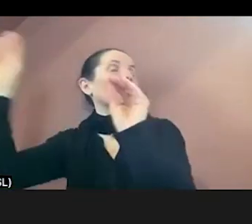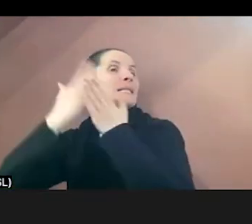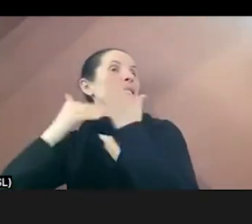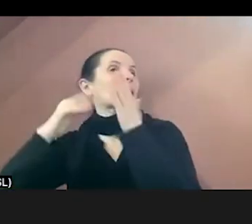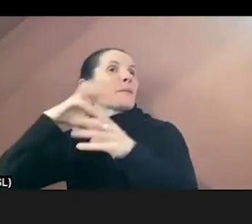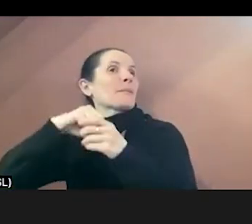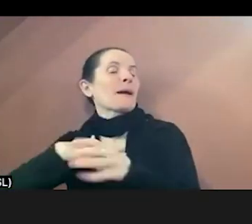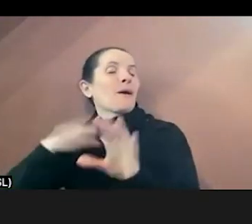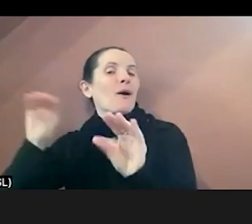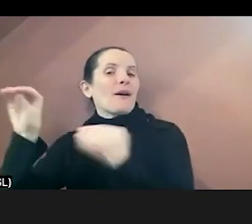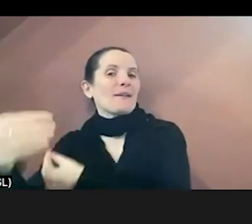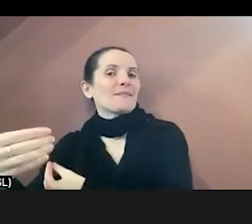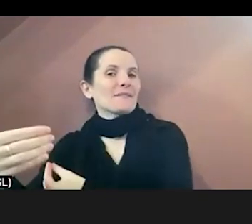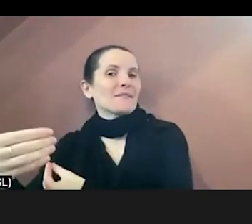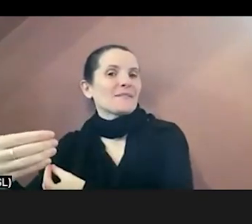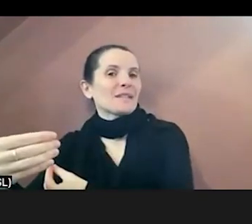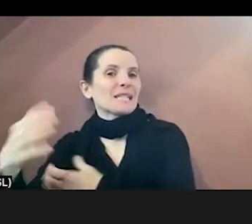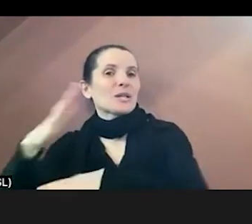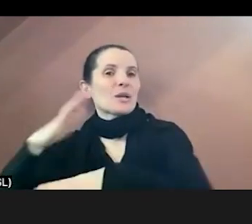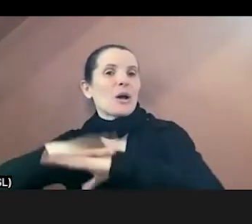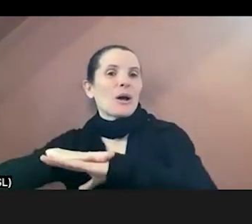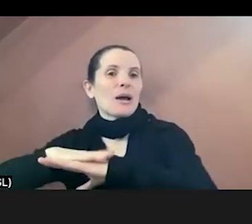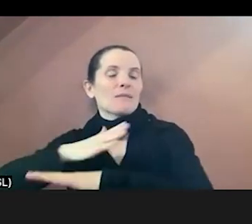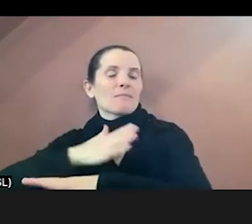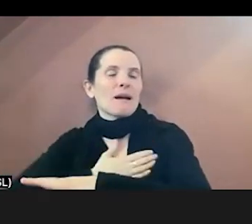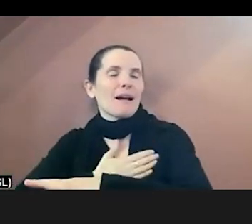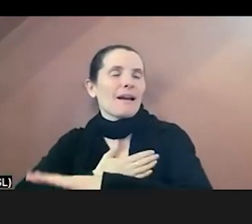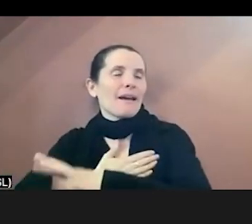my or on my